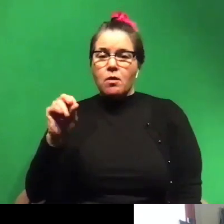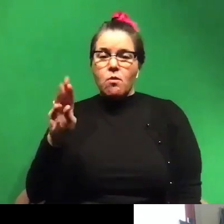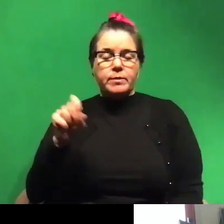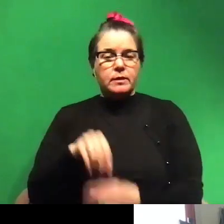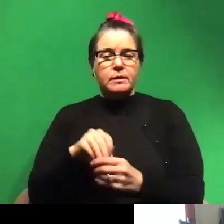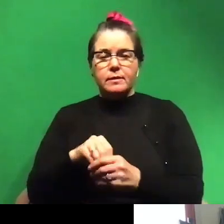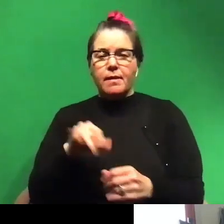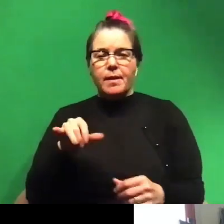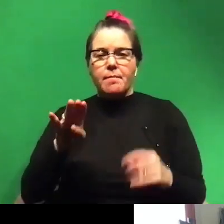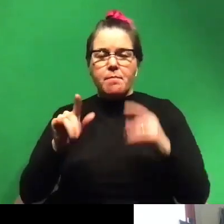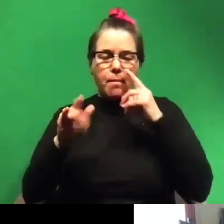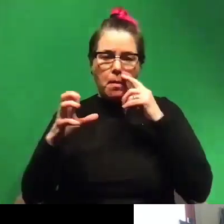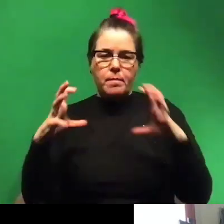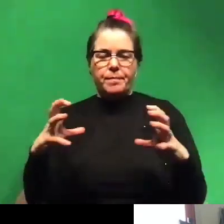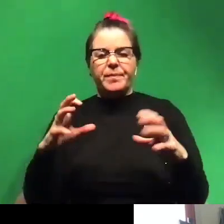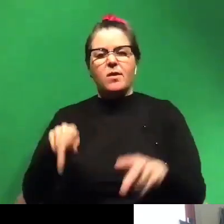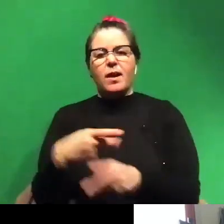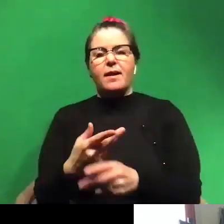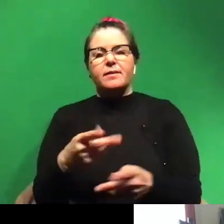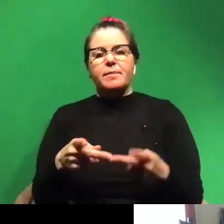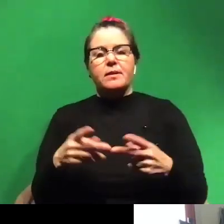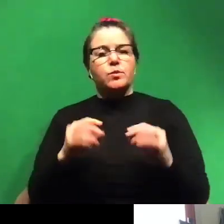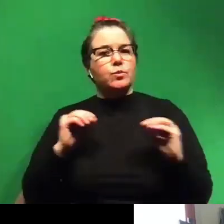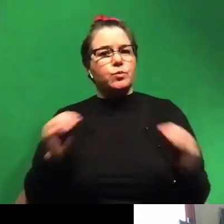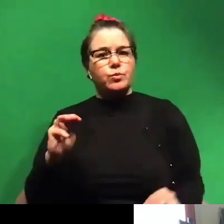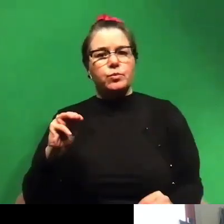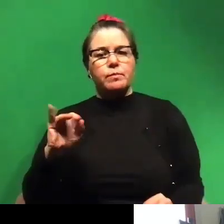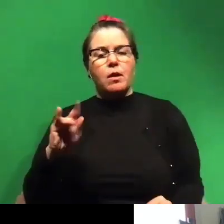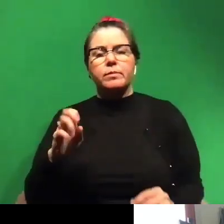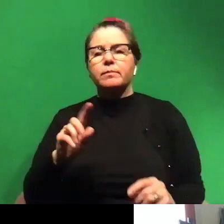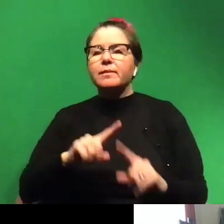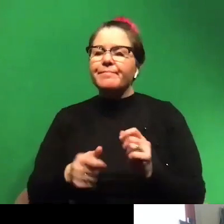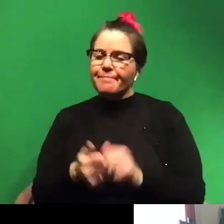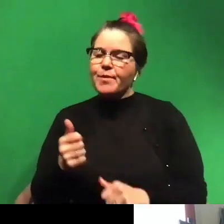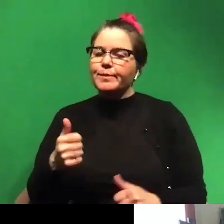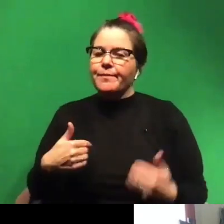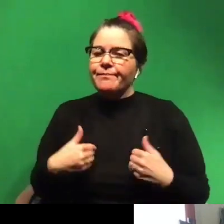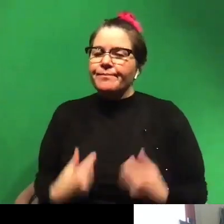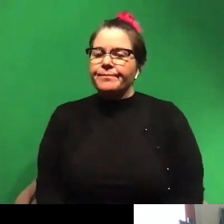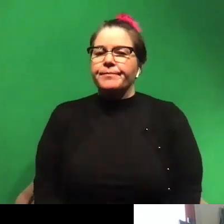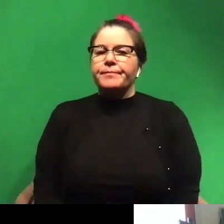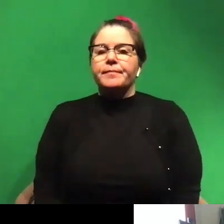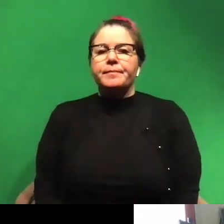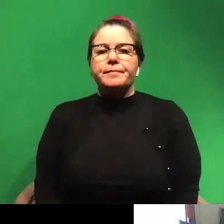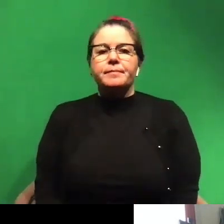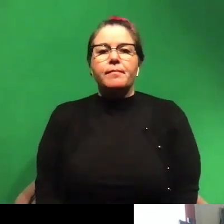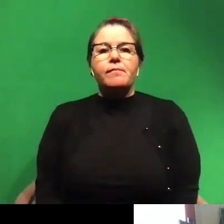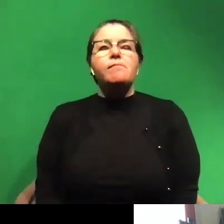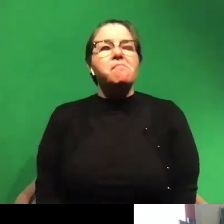Those are the types of places that would have no microbes. Most places have microbes.